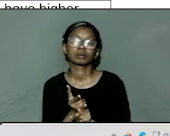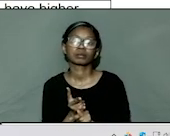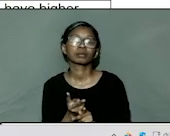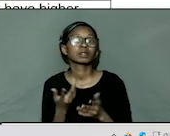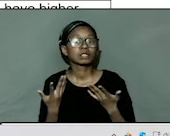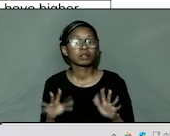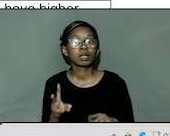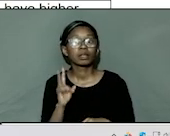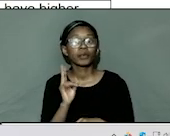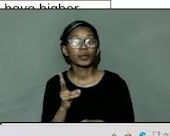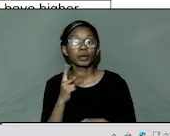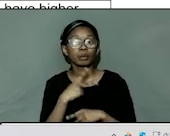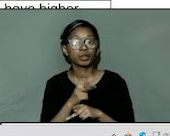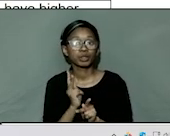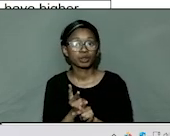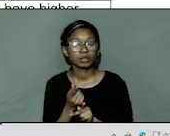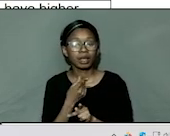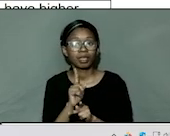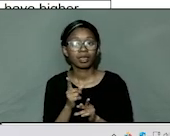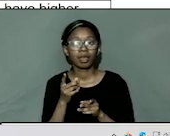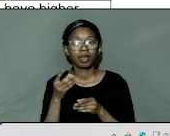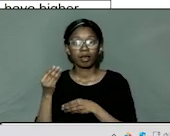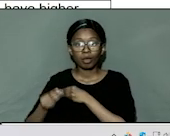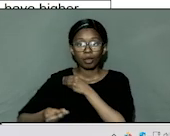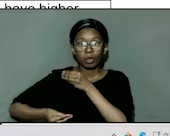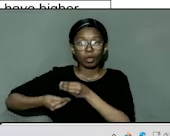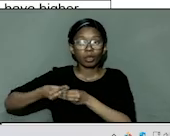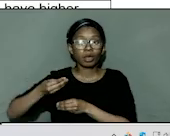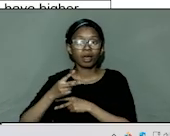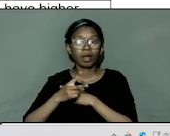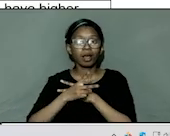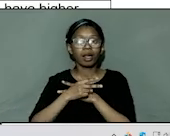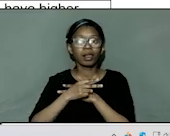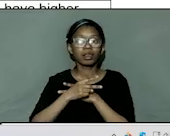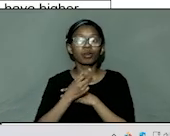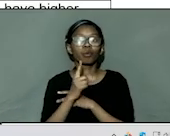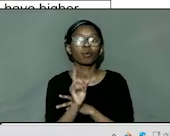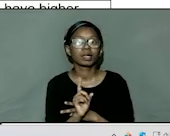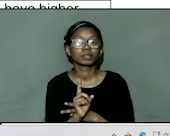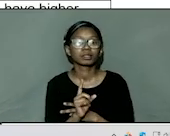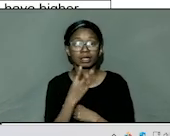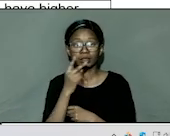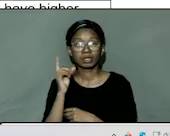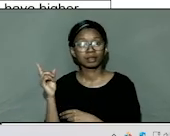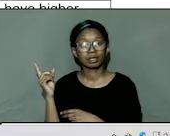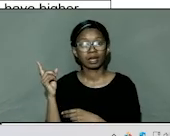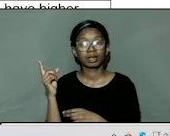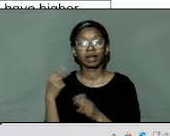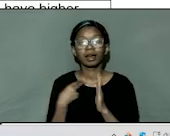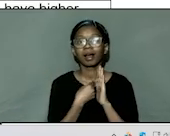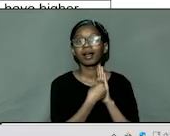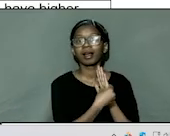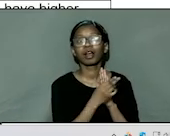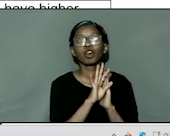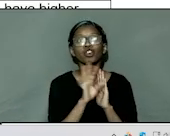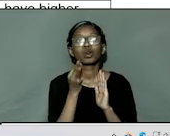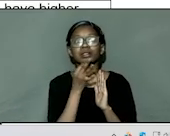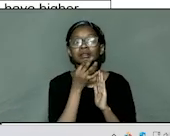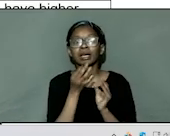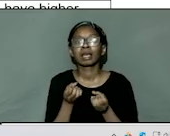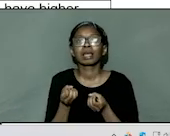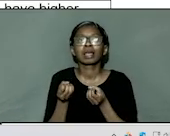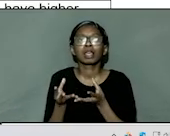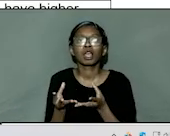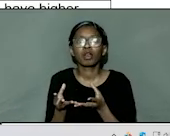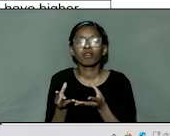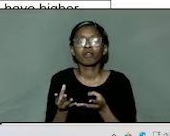reproducing, they pass the allele forward. You see, it's highlighted. Ne? You are not going to say they pass long neck